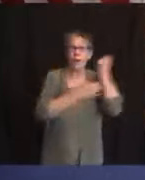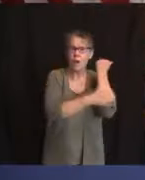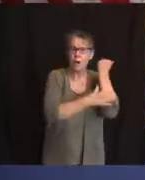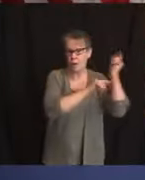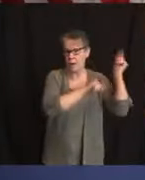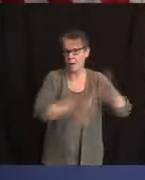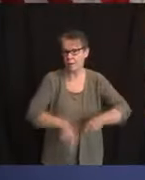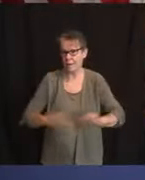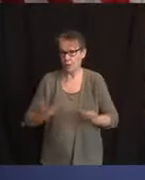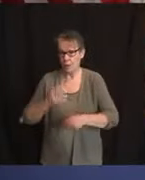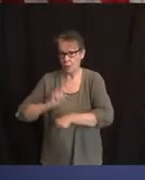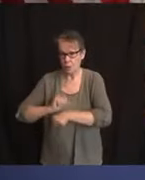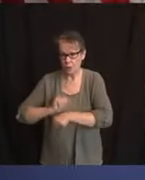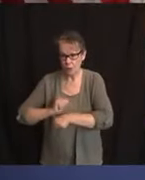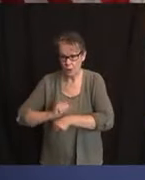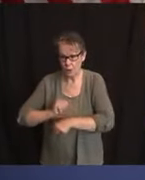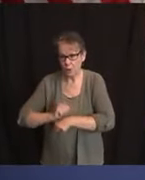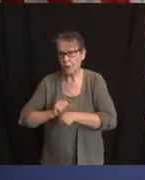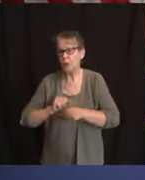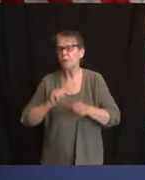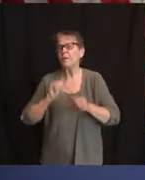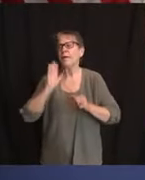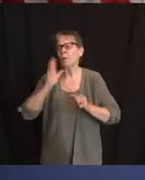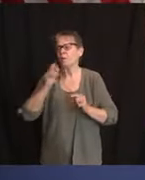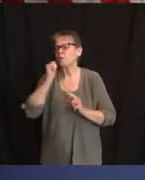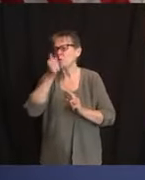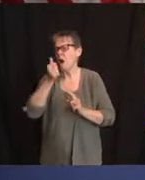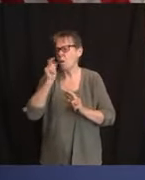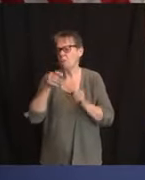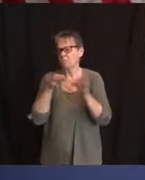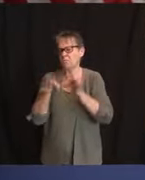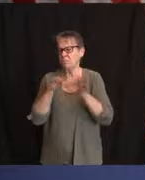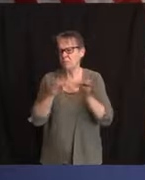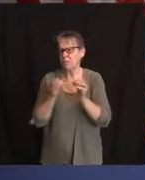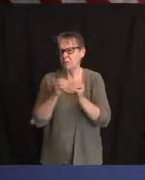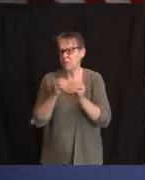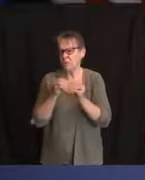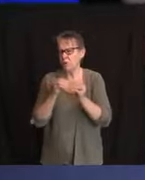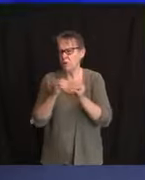testing protocol that we'll be talking about tomorrow. Judy, you or Ed adding anything to any of that?